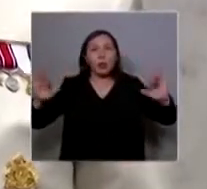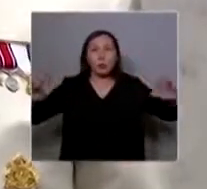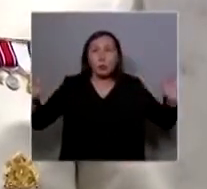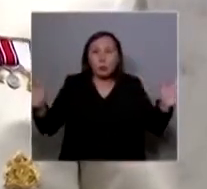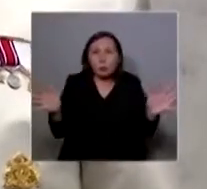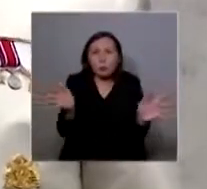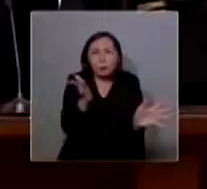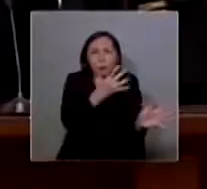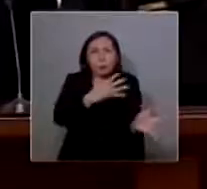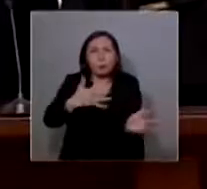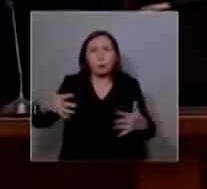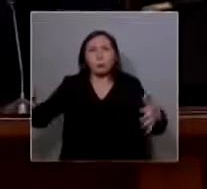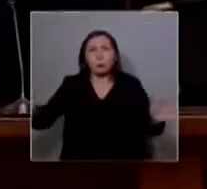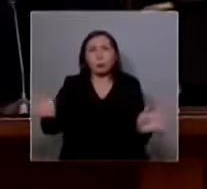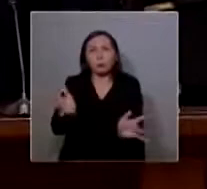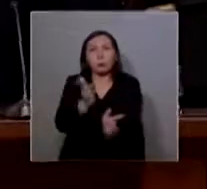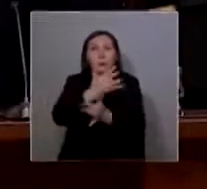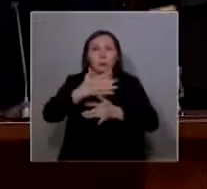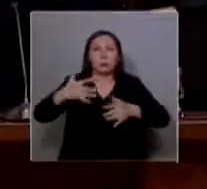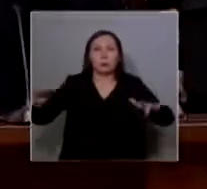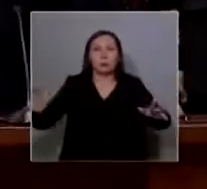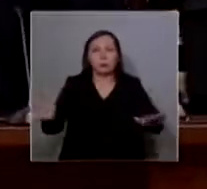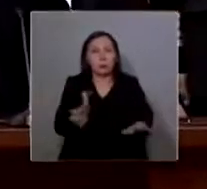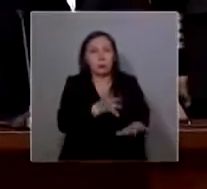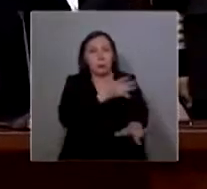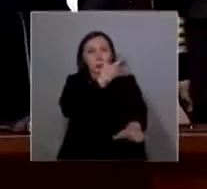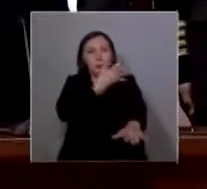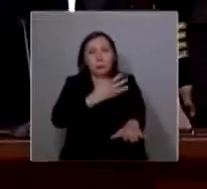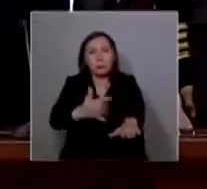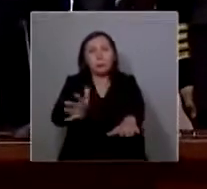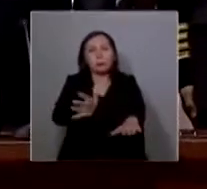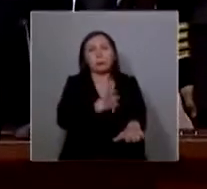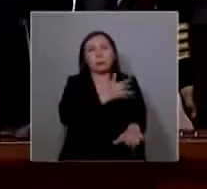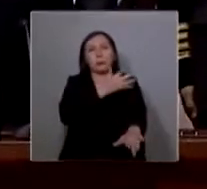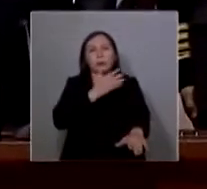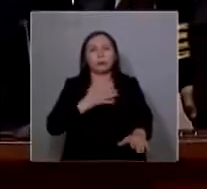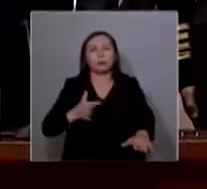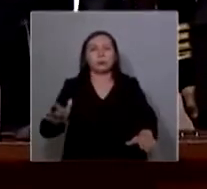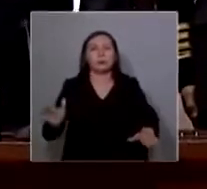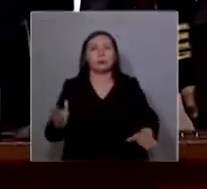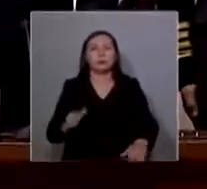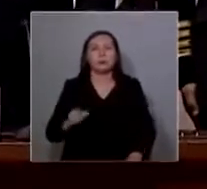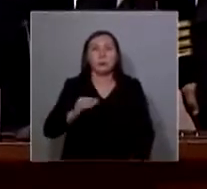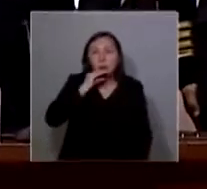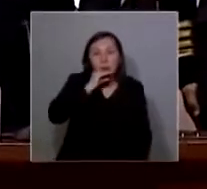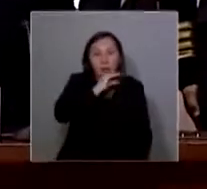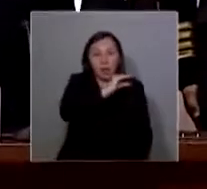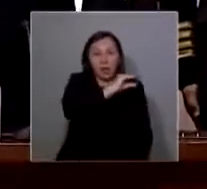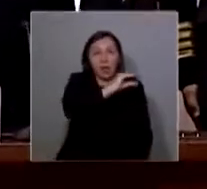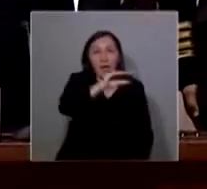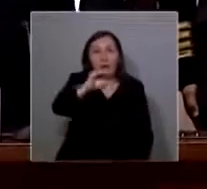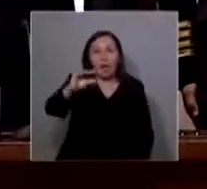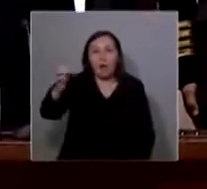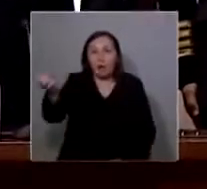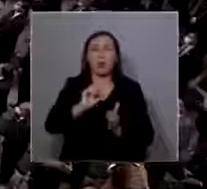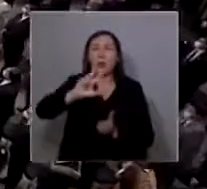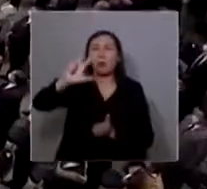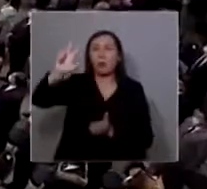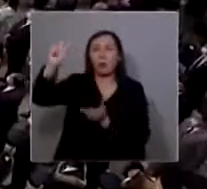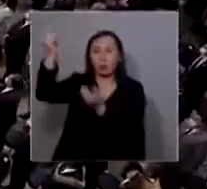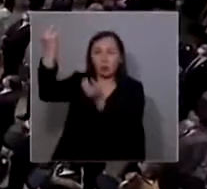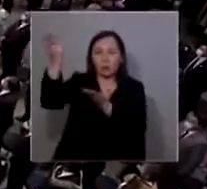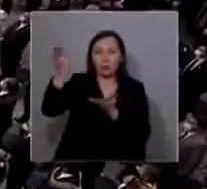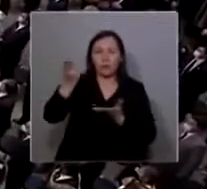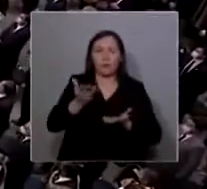He's vowed to overhaul a market-led economic model to fight inequality, which sparked widespread protests in 2019.